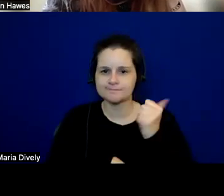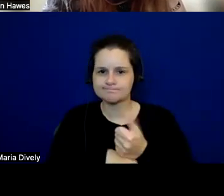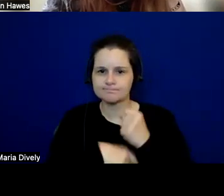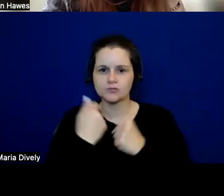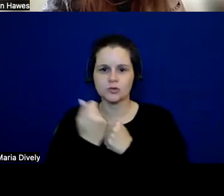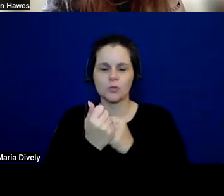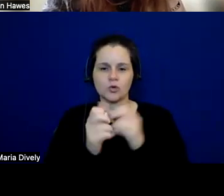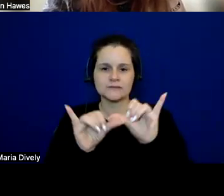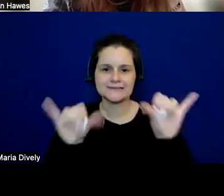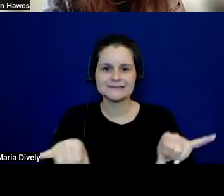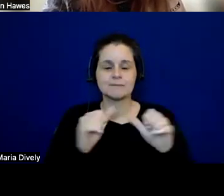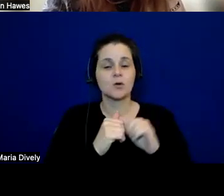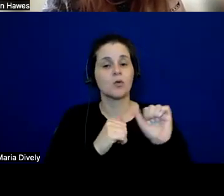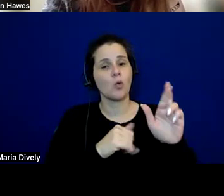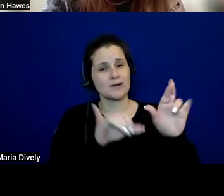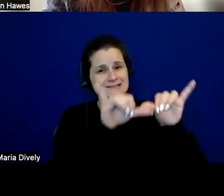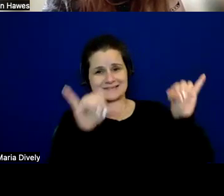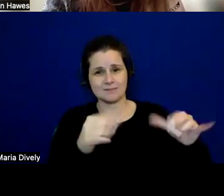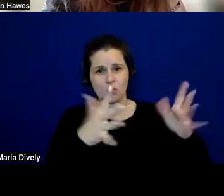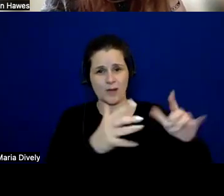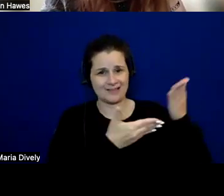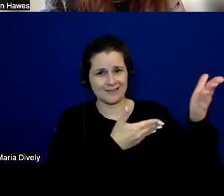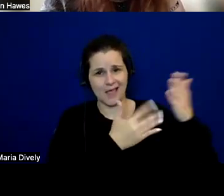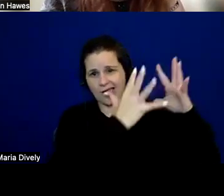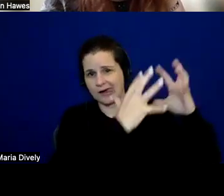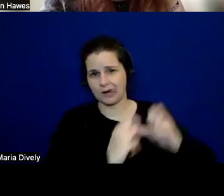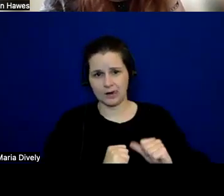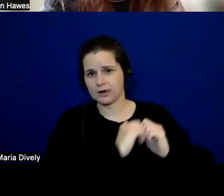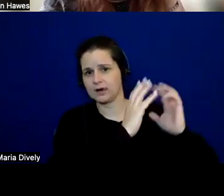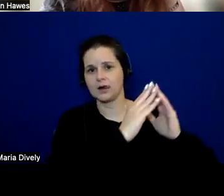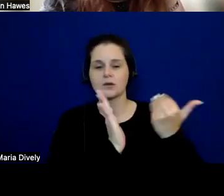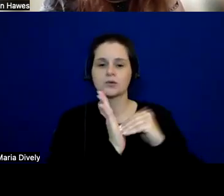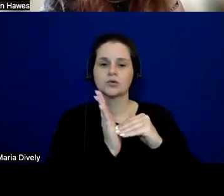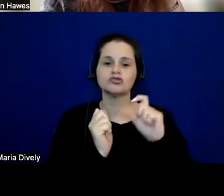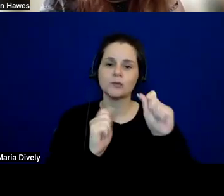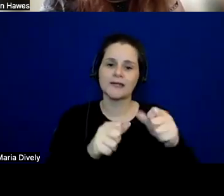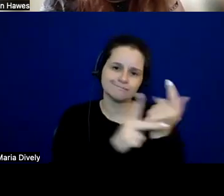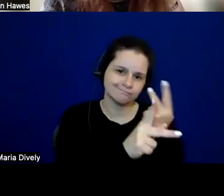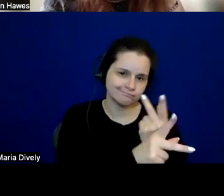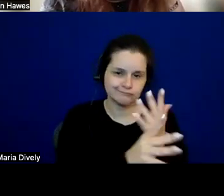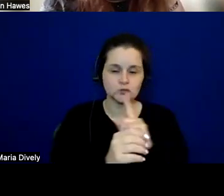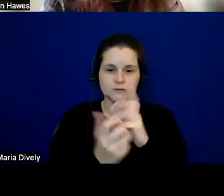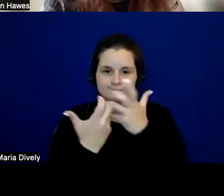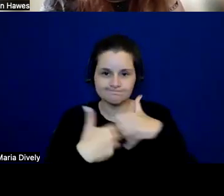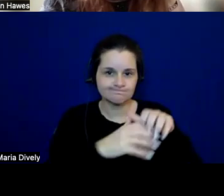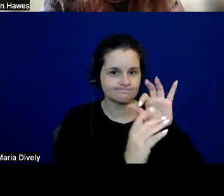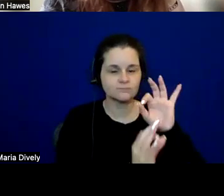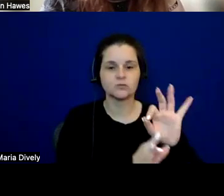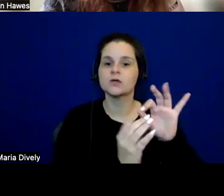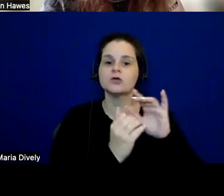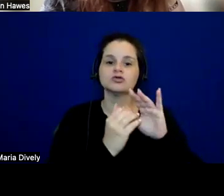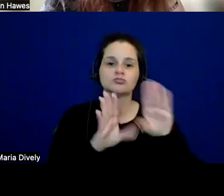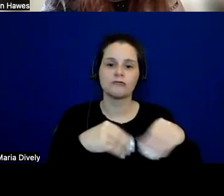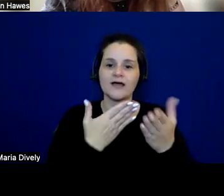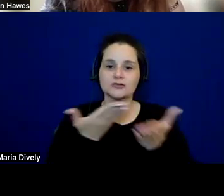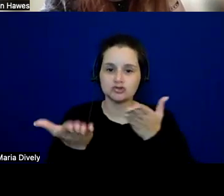or dismantle systems that aren't working, so that we can reconfigure them to really be able to provide those